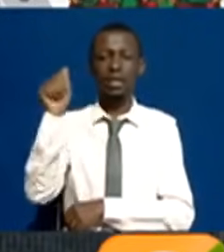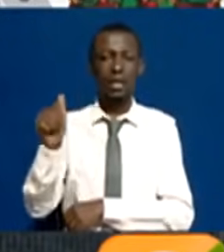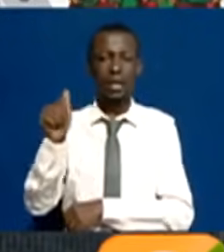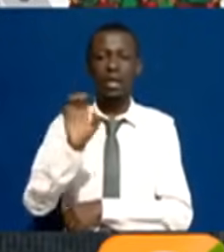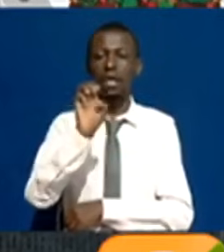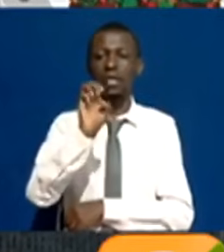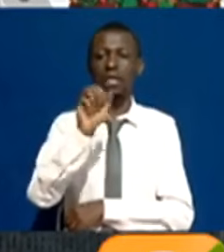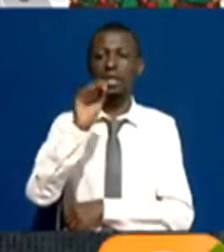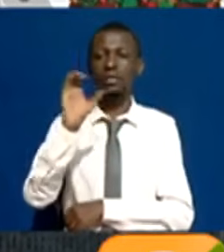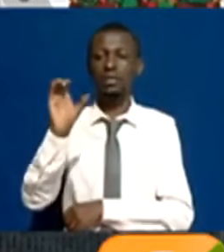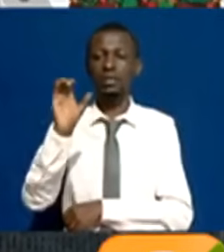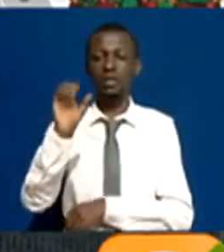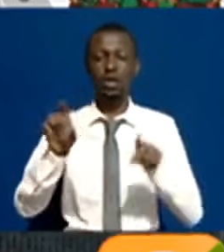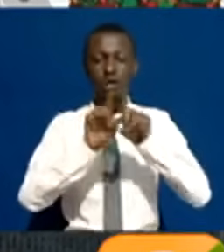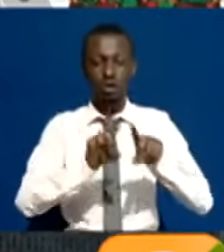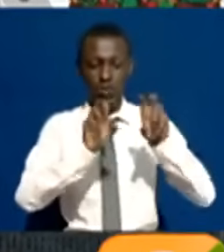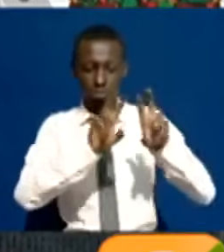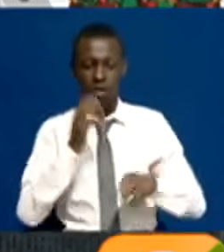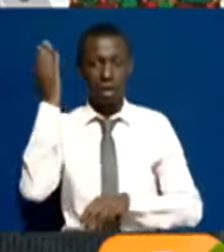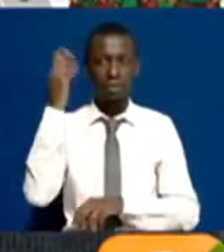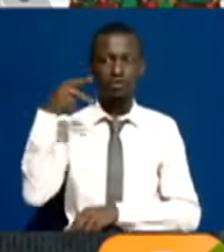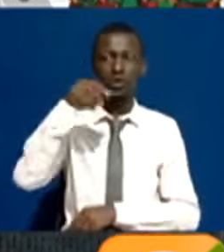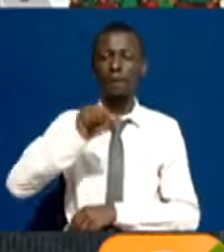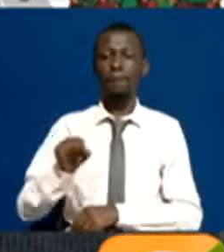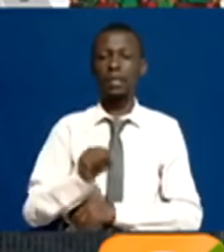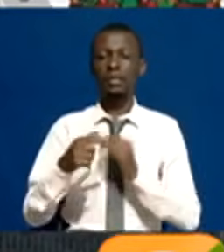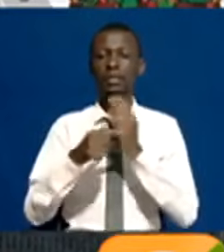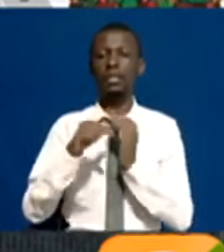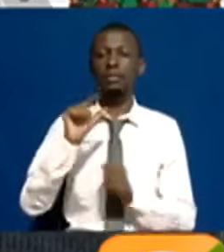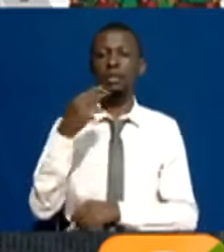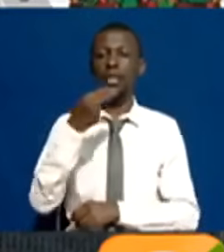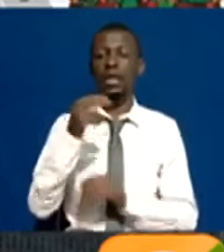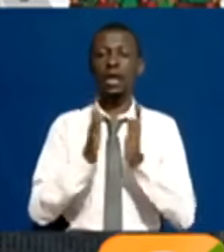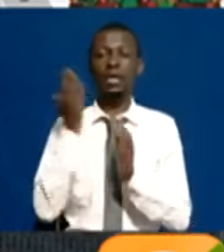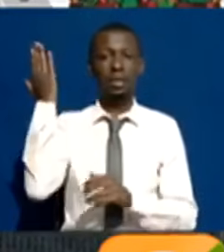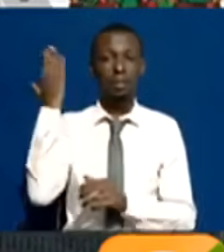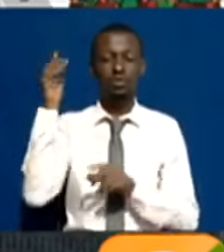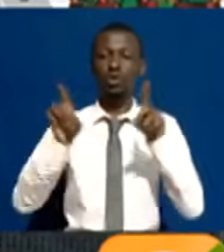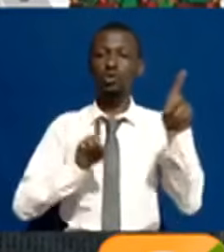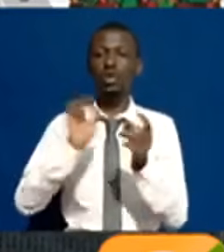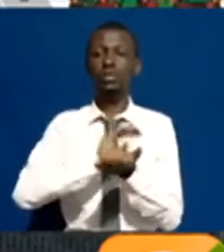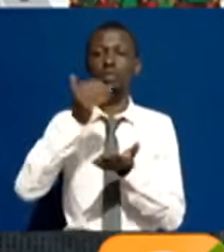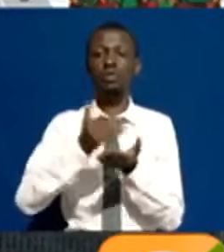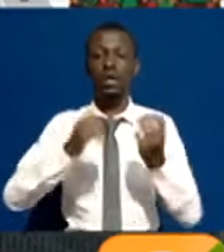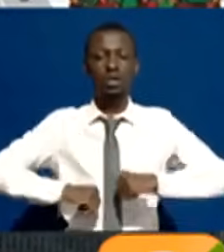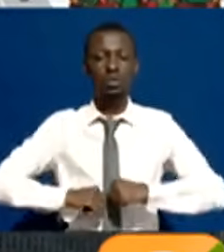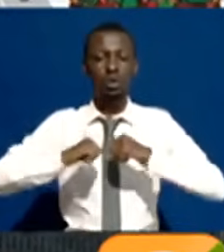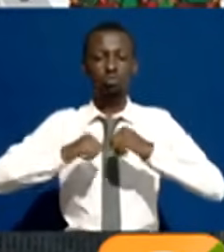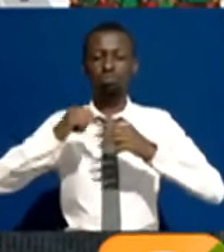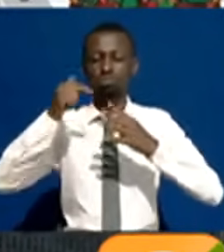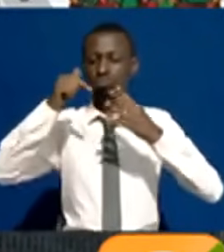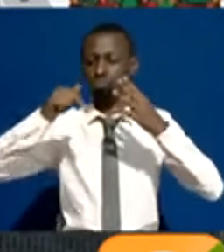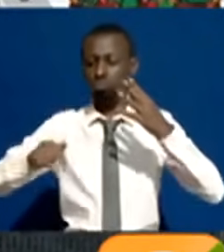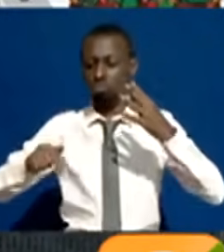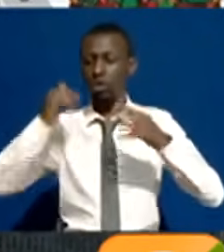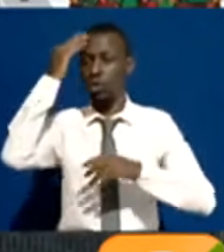body also eyeing then PS Leah Gwiyo and the former Tourism Fund CEO, among others, over reported fraudulent